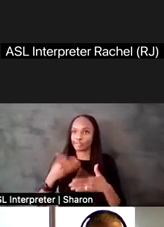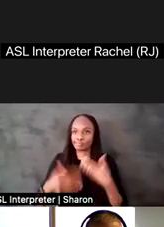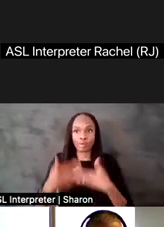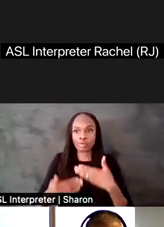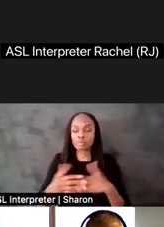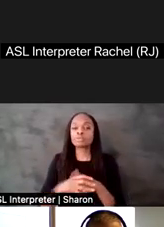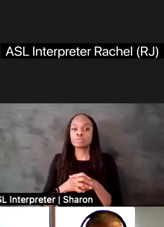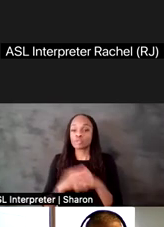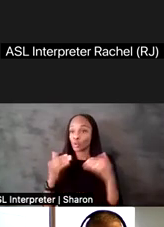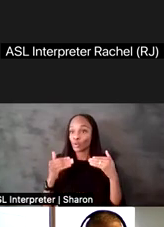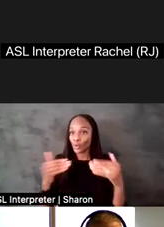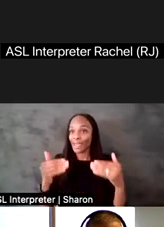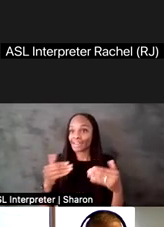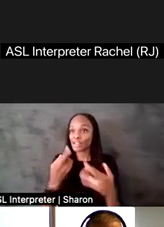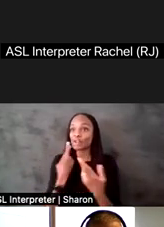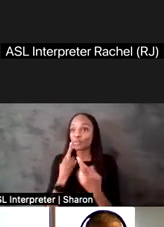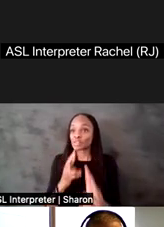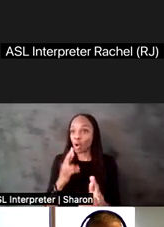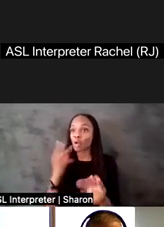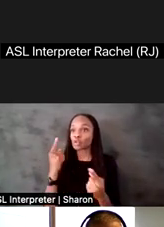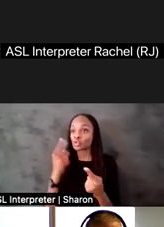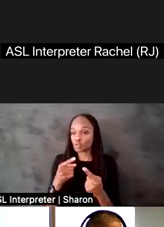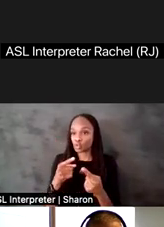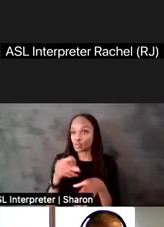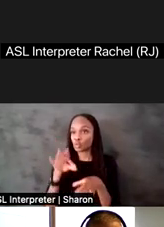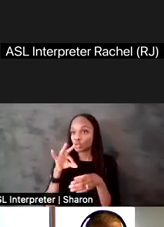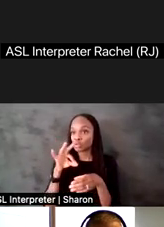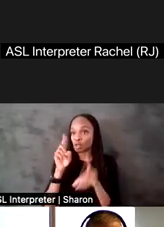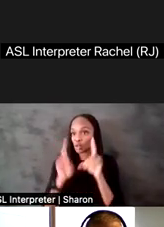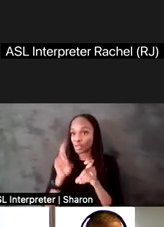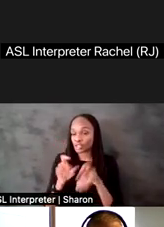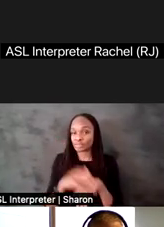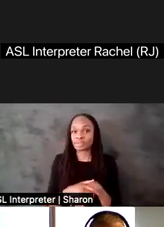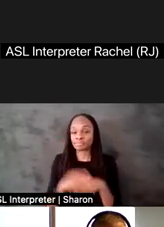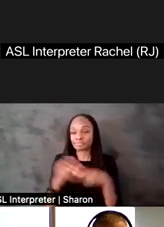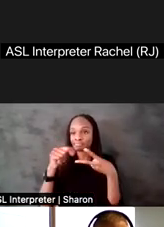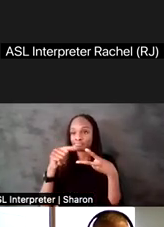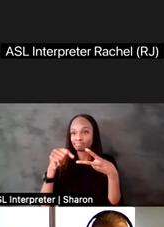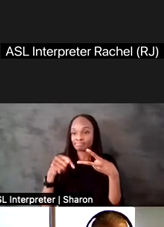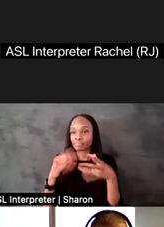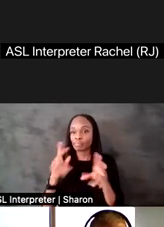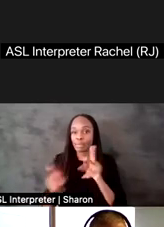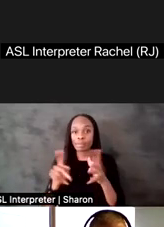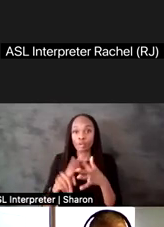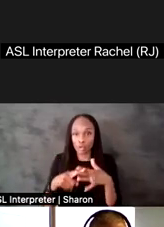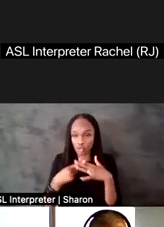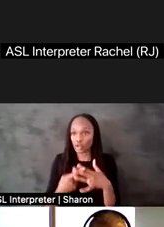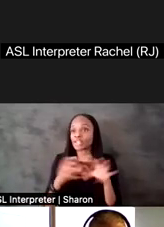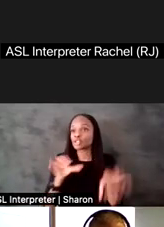ahead and respond to those questions. And I see people are beginning to do